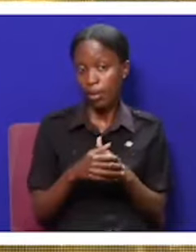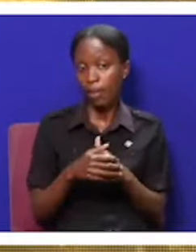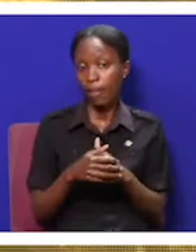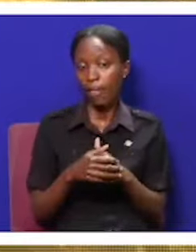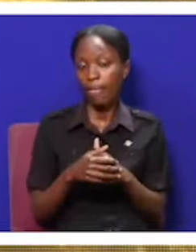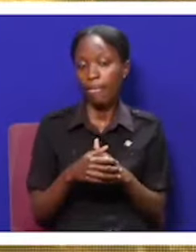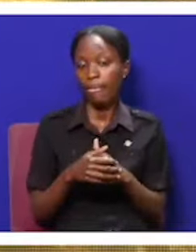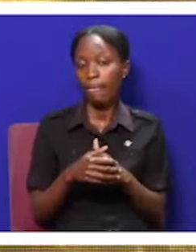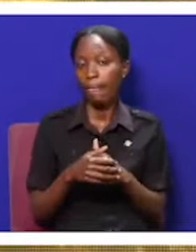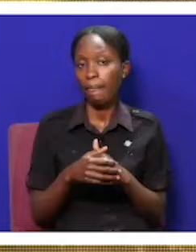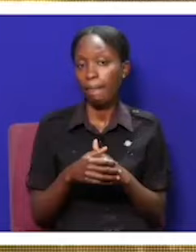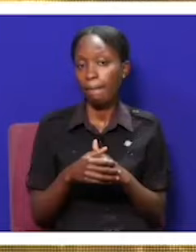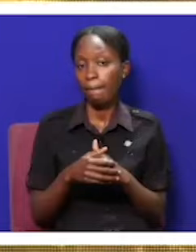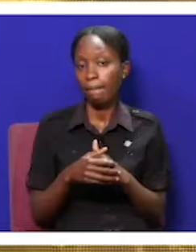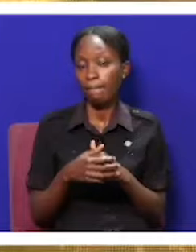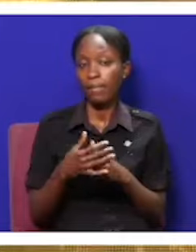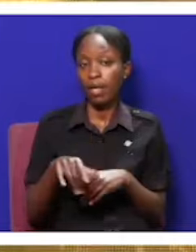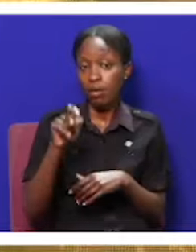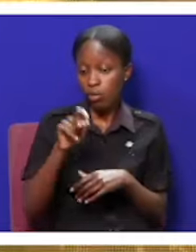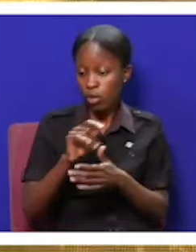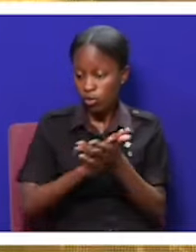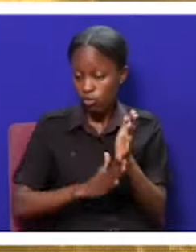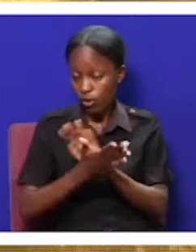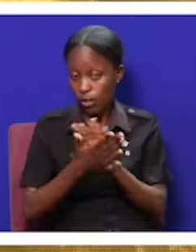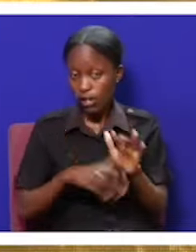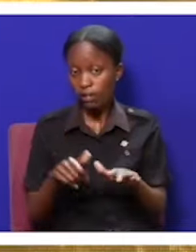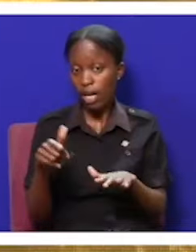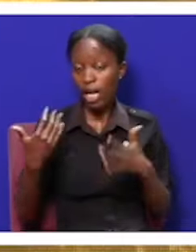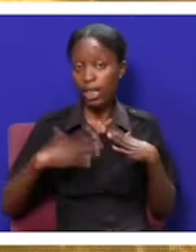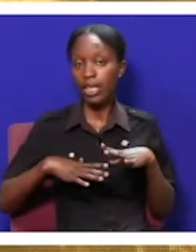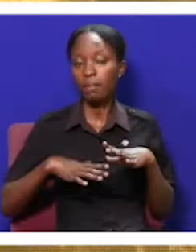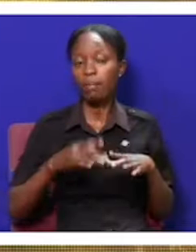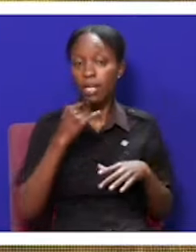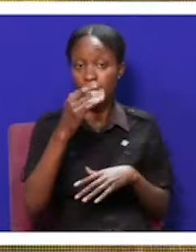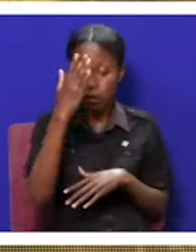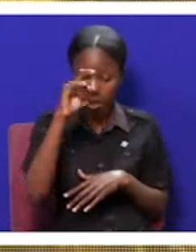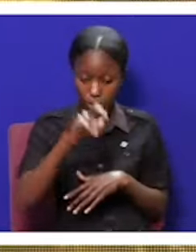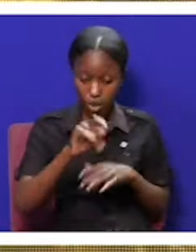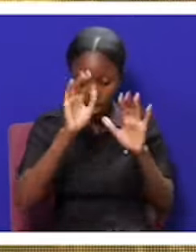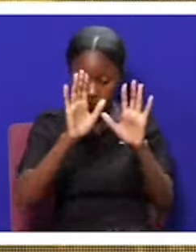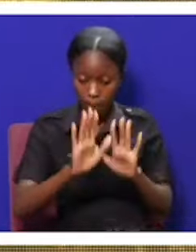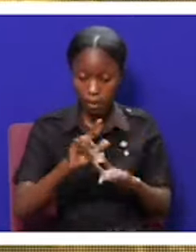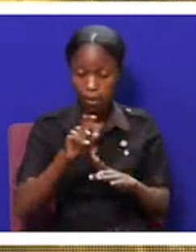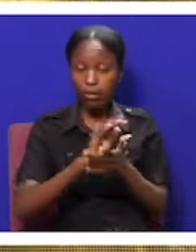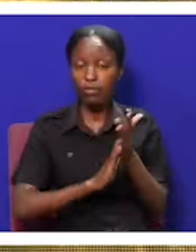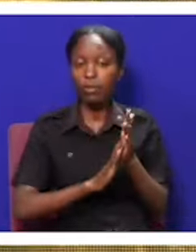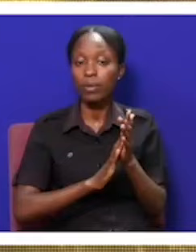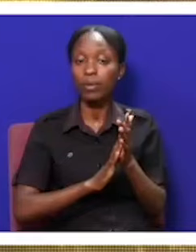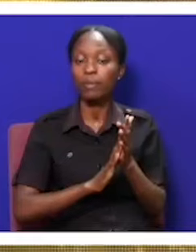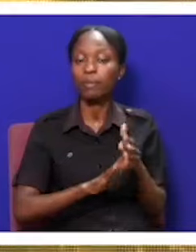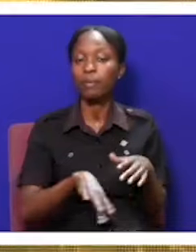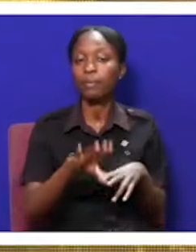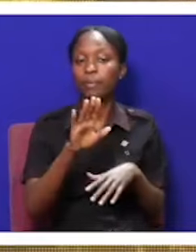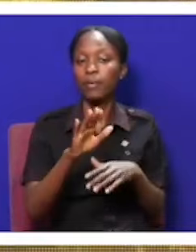you. You need to forgive. Let me give you three reasons, or maybe four reasons why you